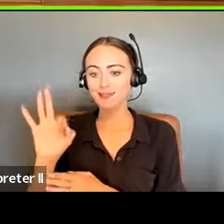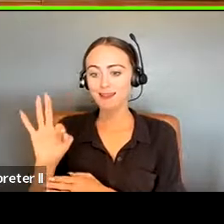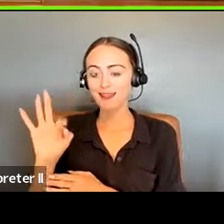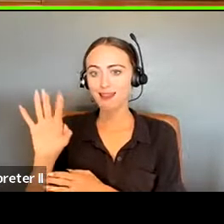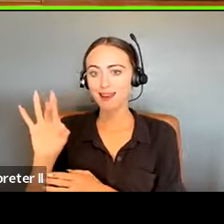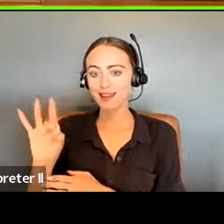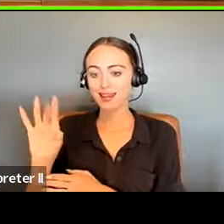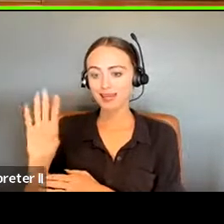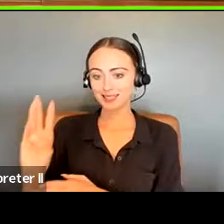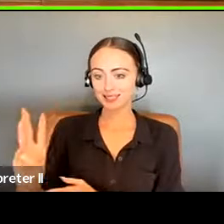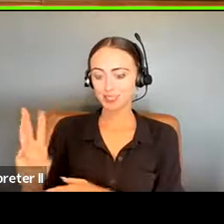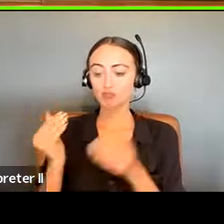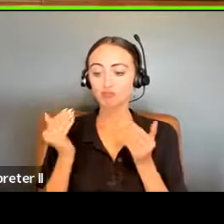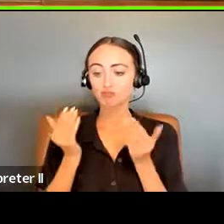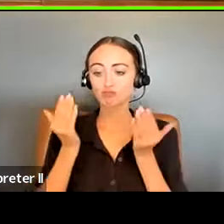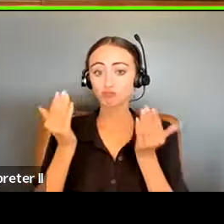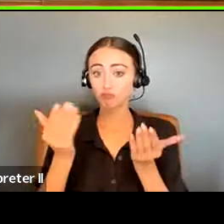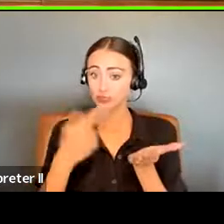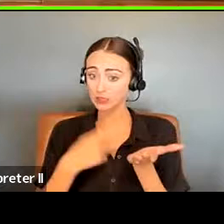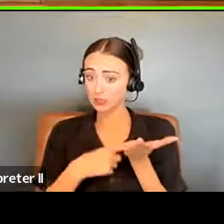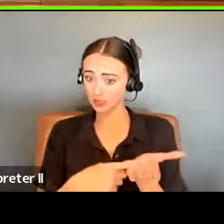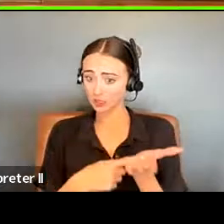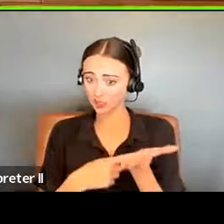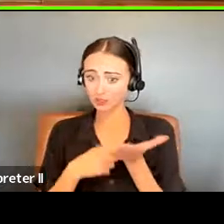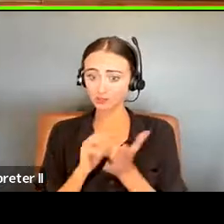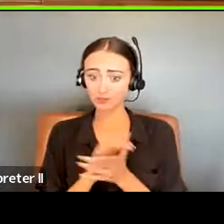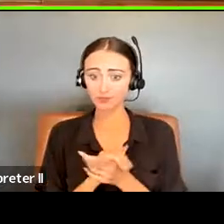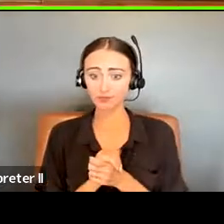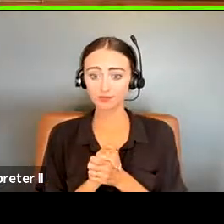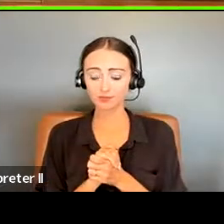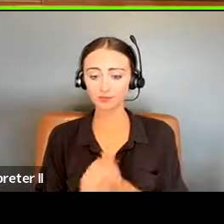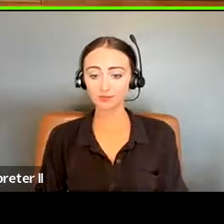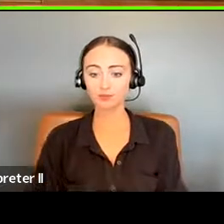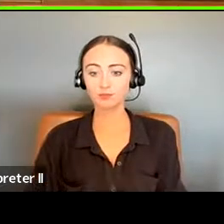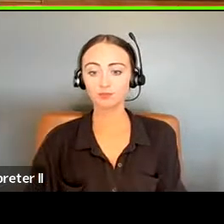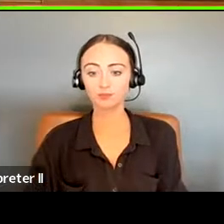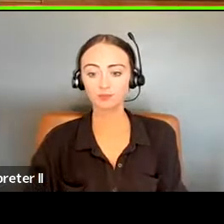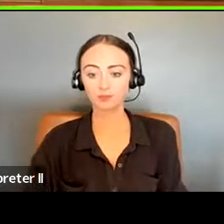24-986. So moved. Is there discussion?